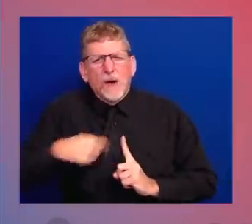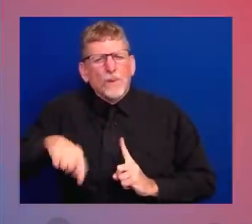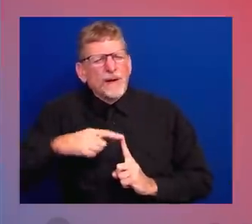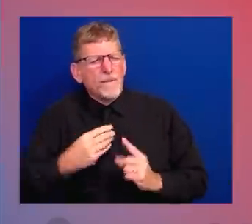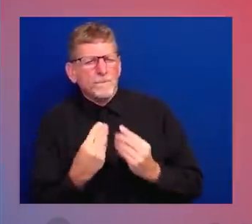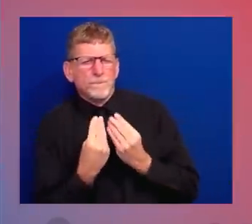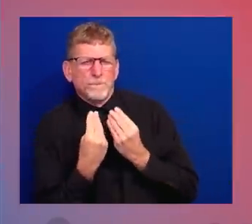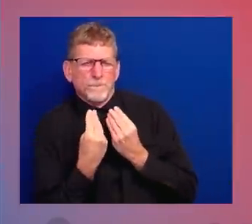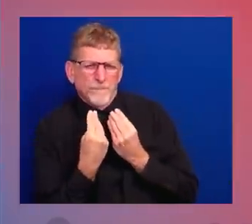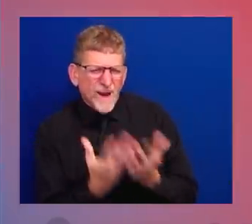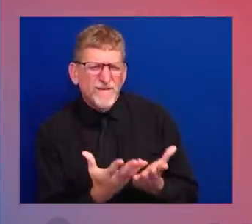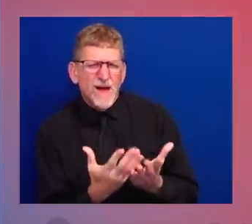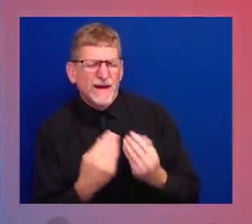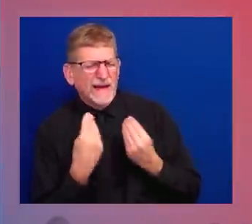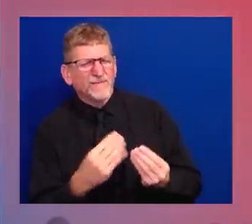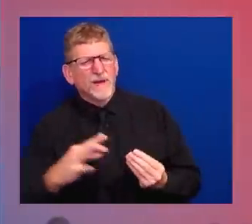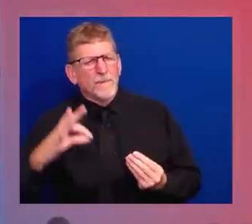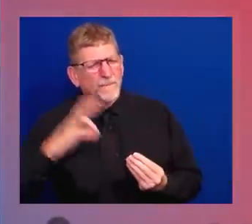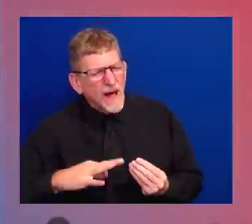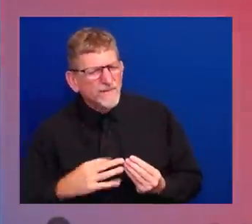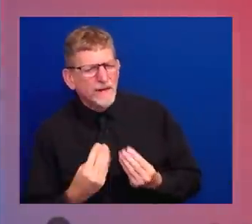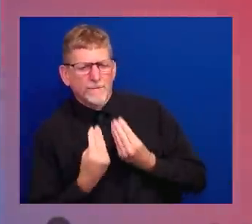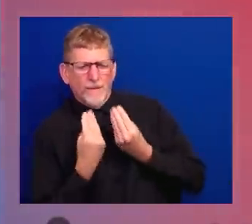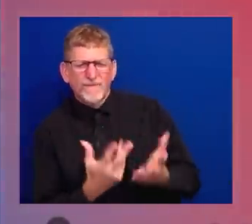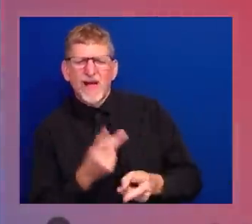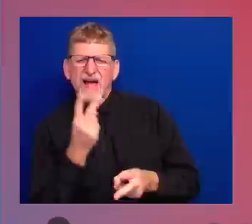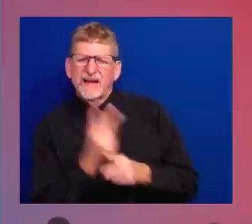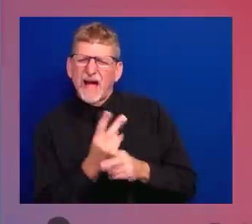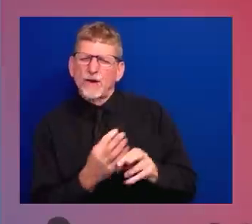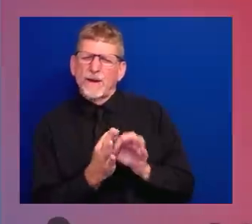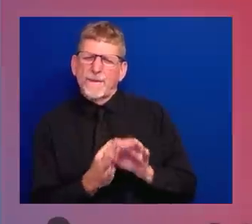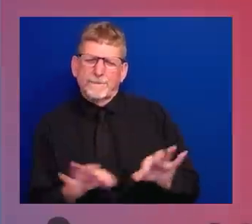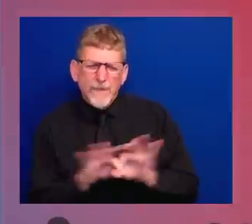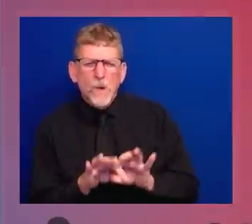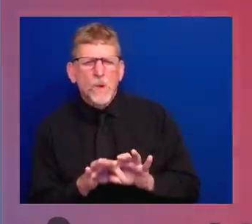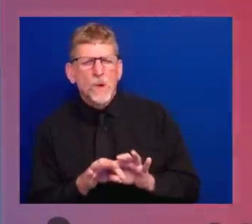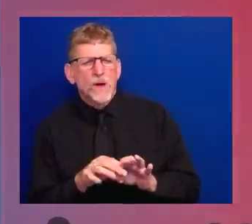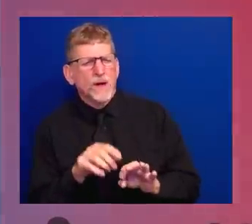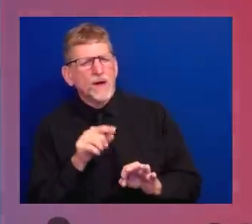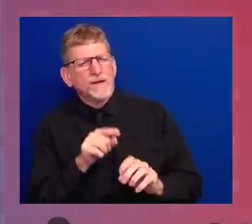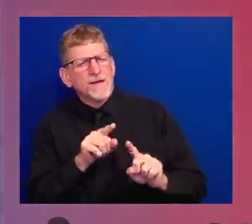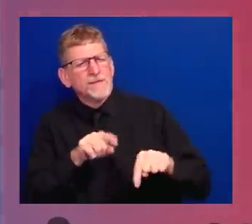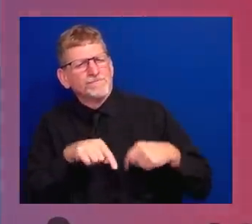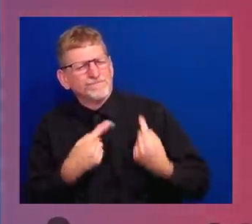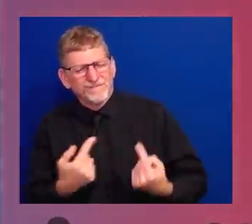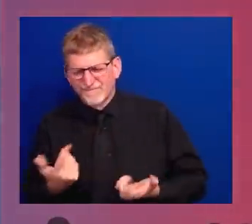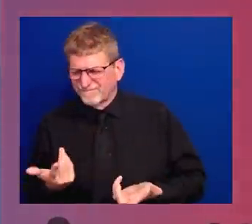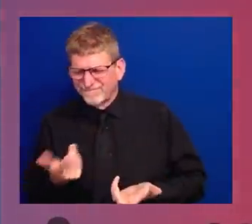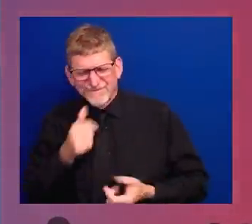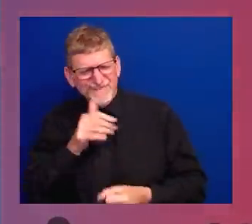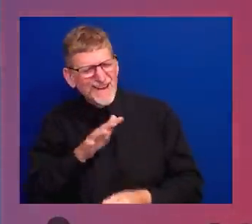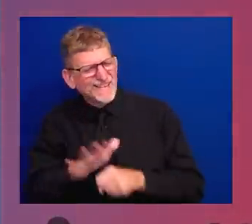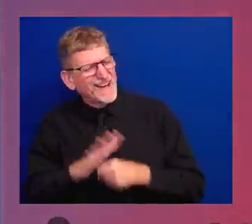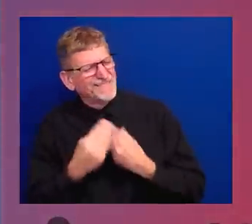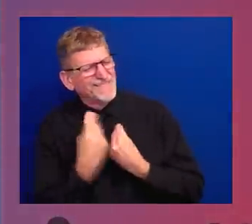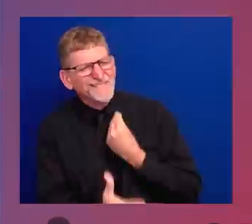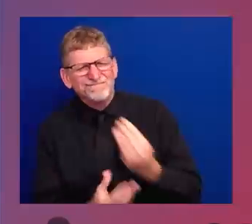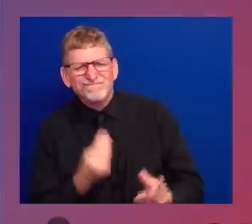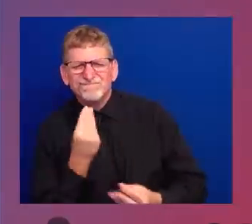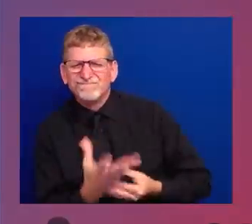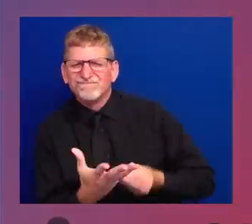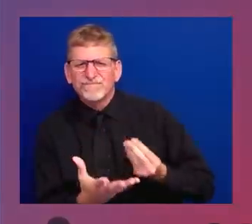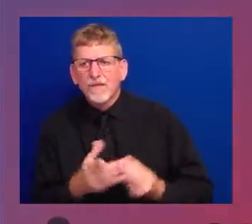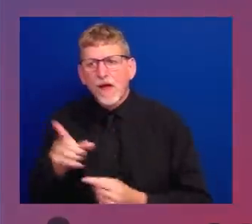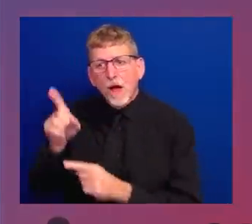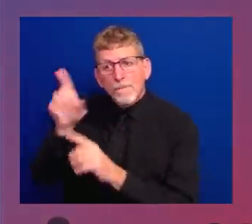too long, those vets haven't gotten what they deserve. President Biden has made it clear that those days are over. We